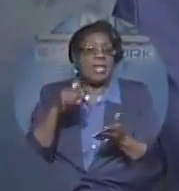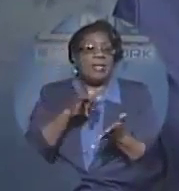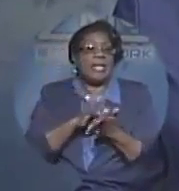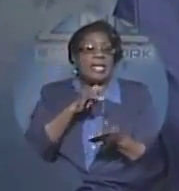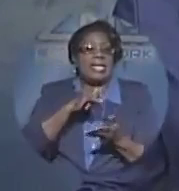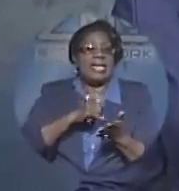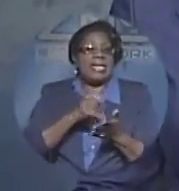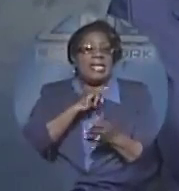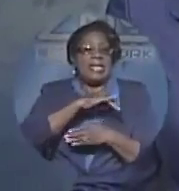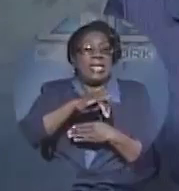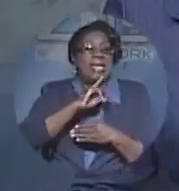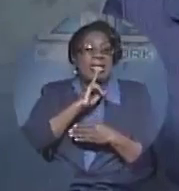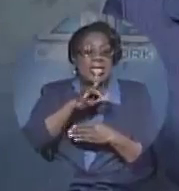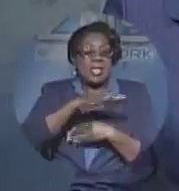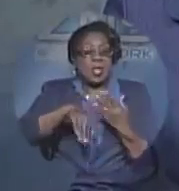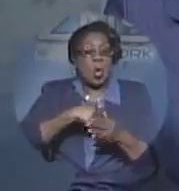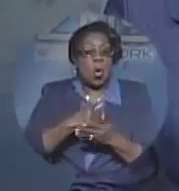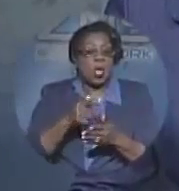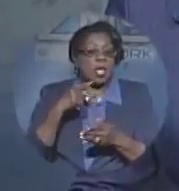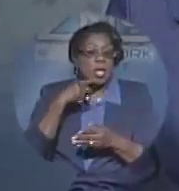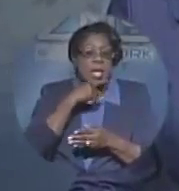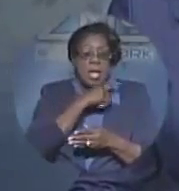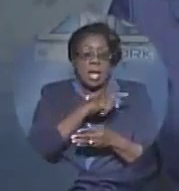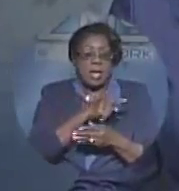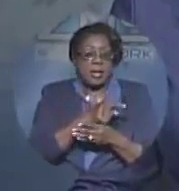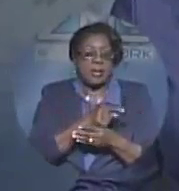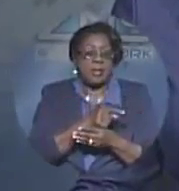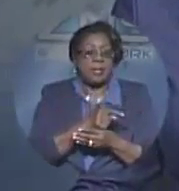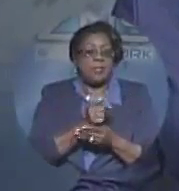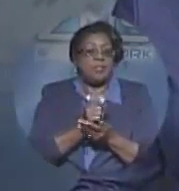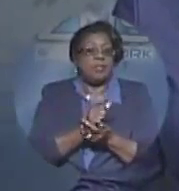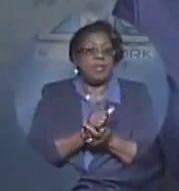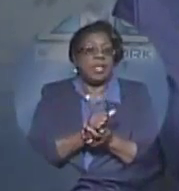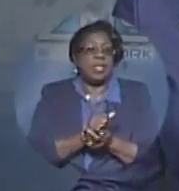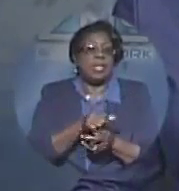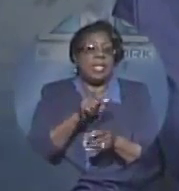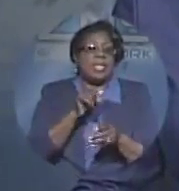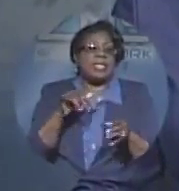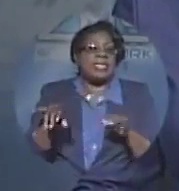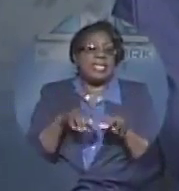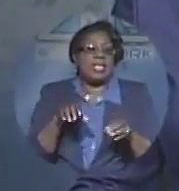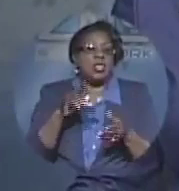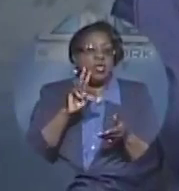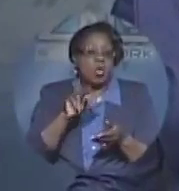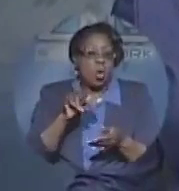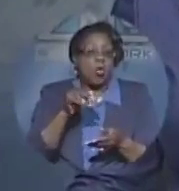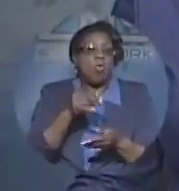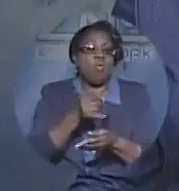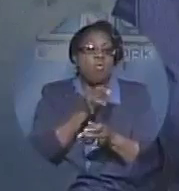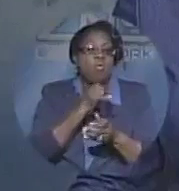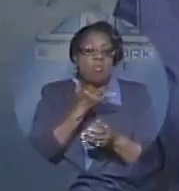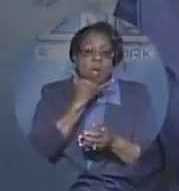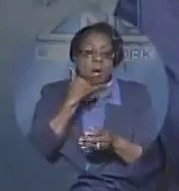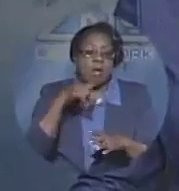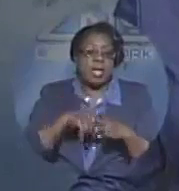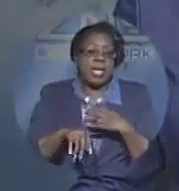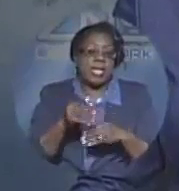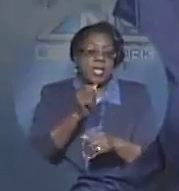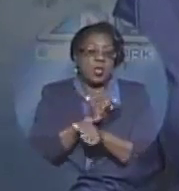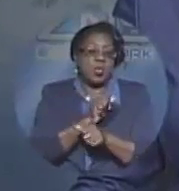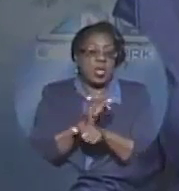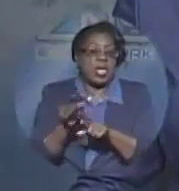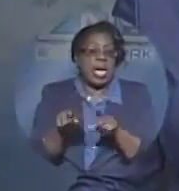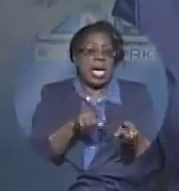disgruntled employee of the Ministry of Foreign Affairs about him in his capacity as Minister of Foreign Affairs during the 2002